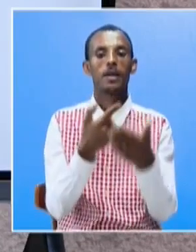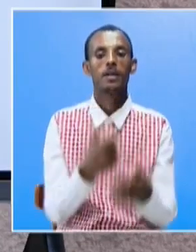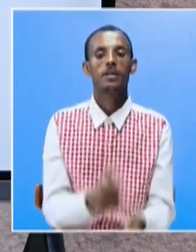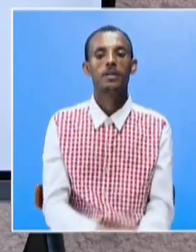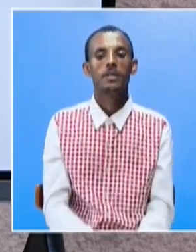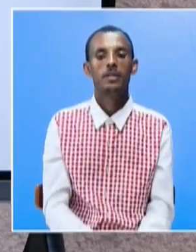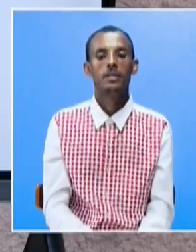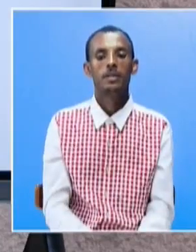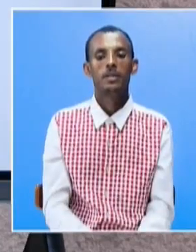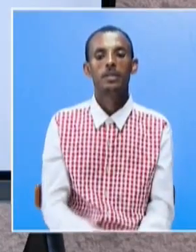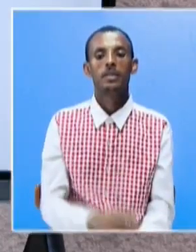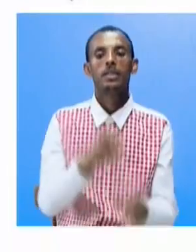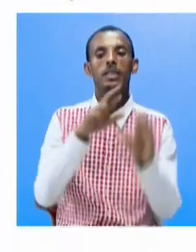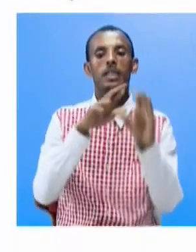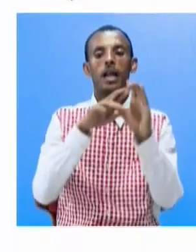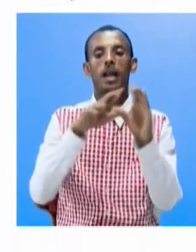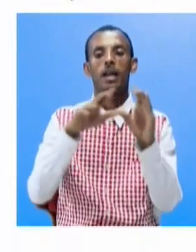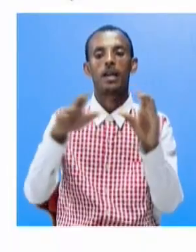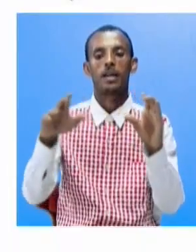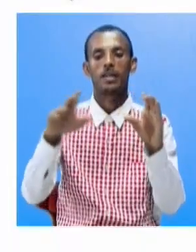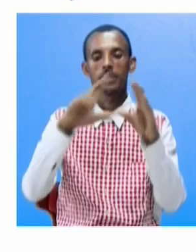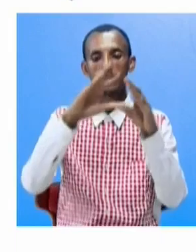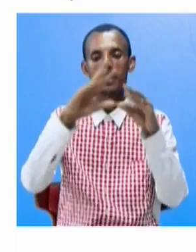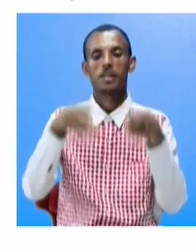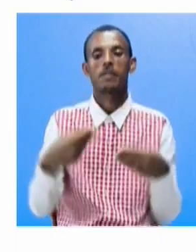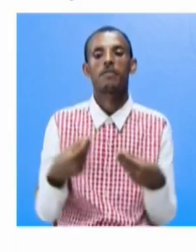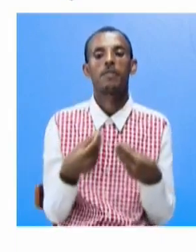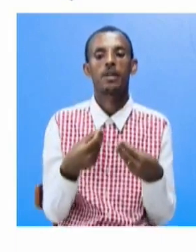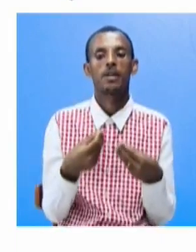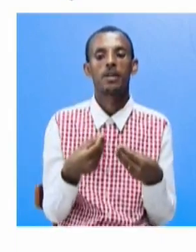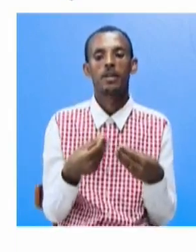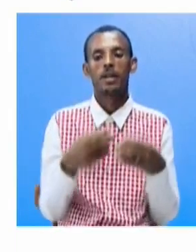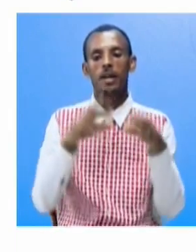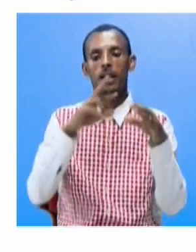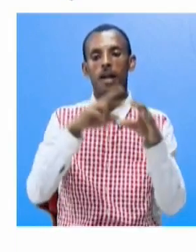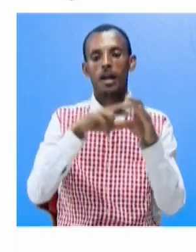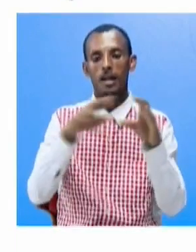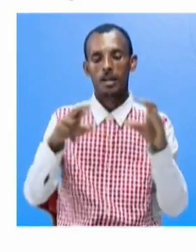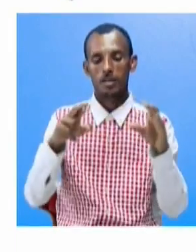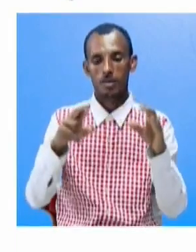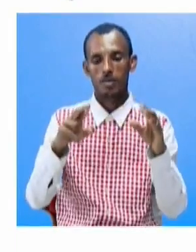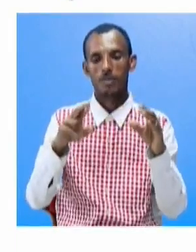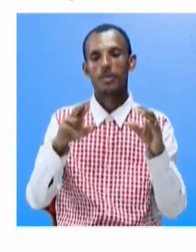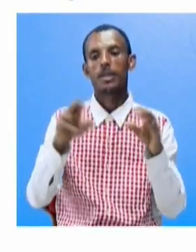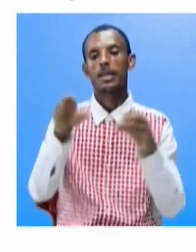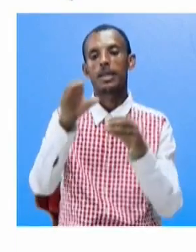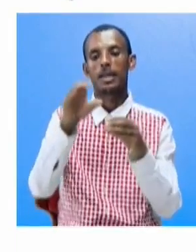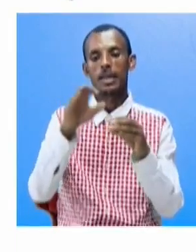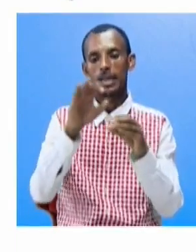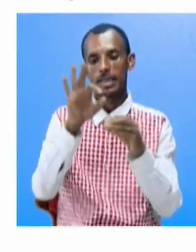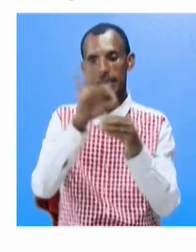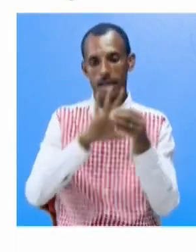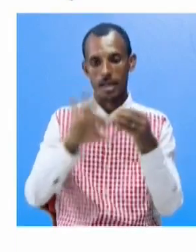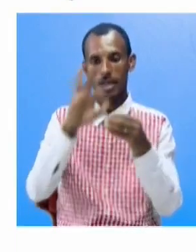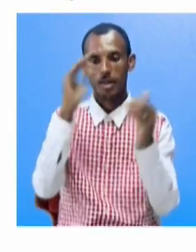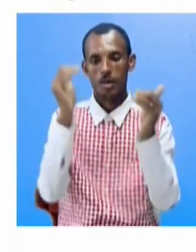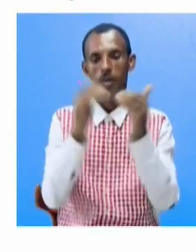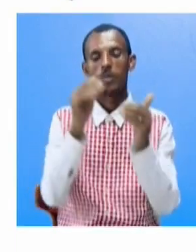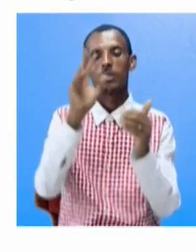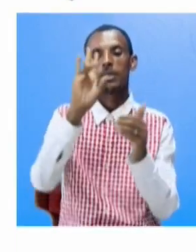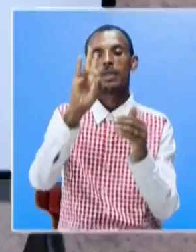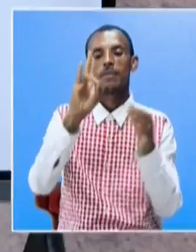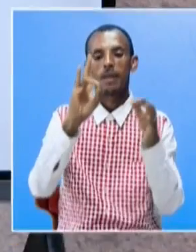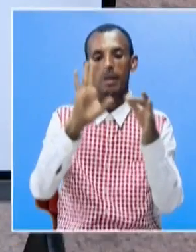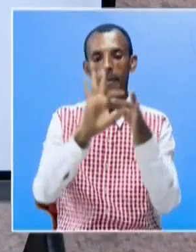the radius is given. The radius of the circle is given to be 7 meter,